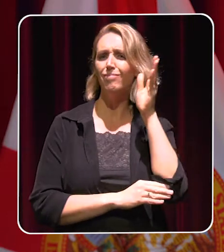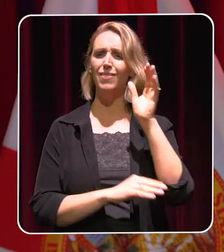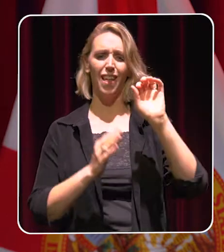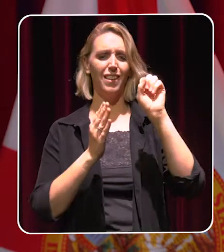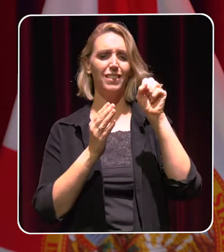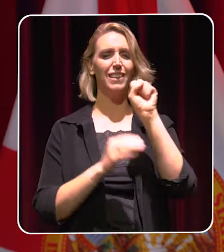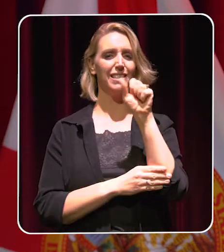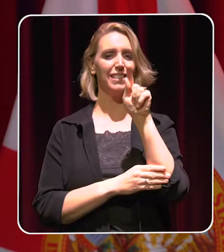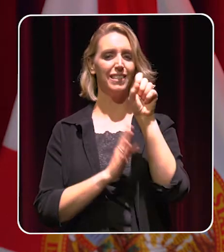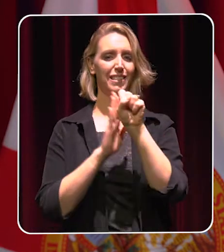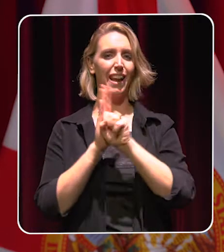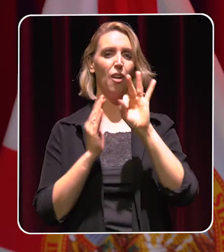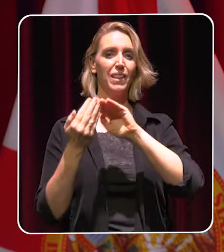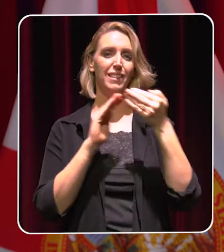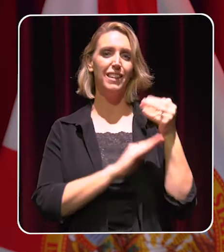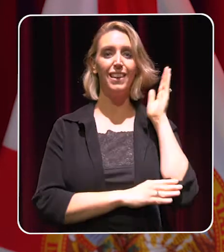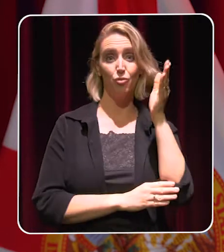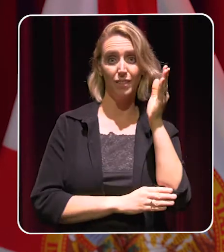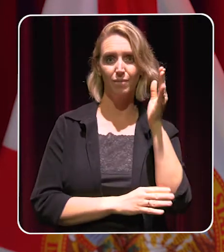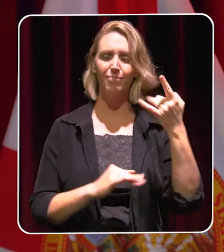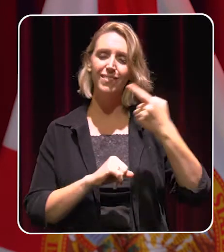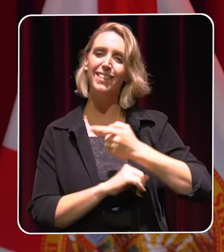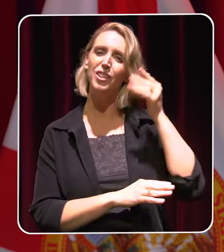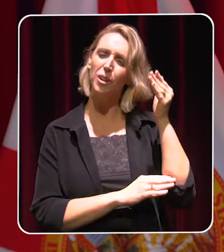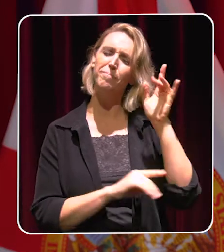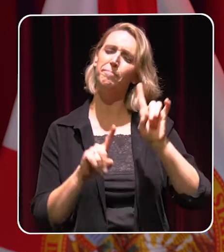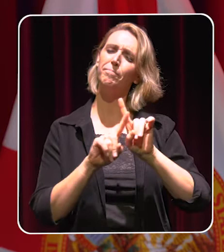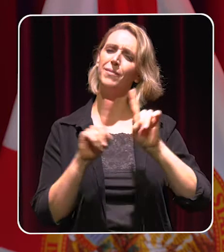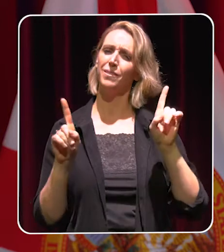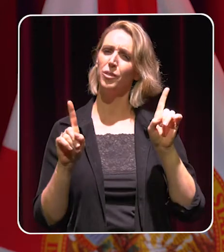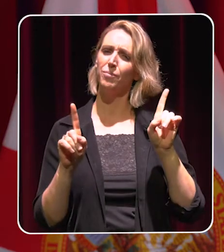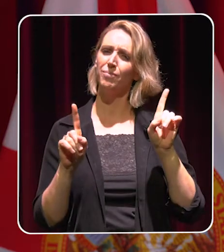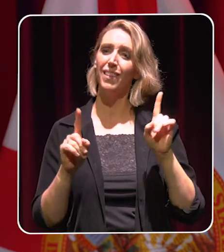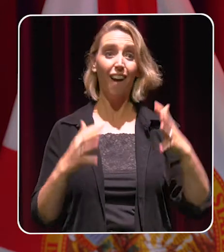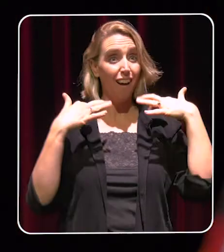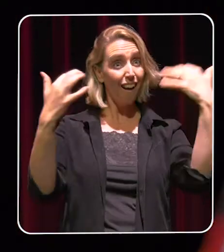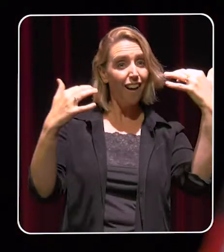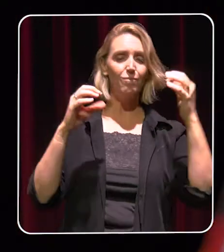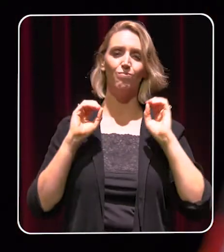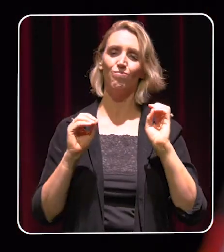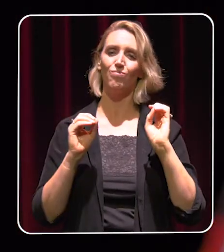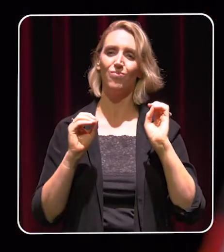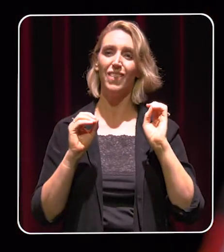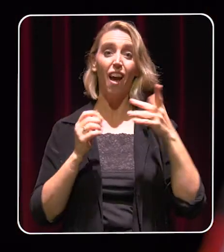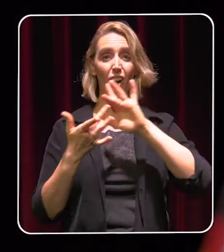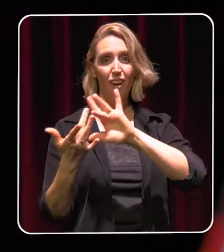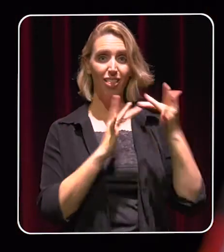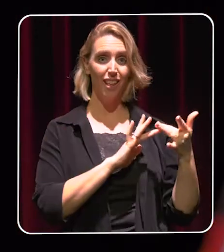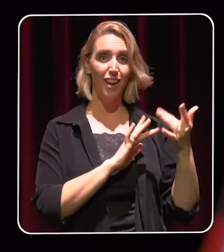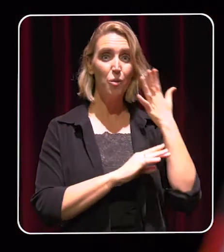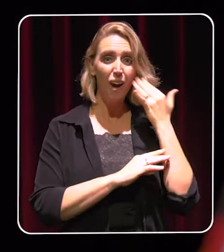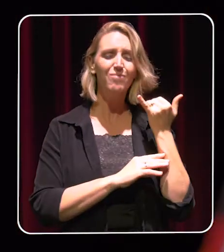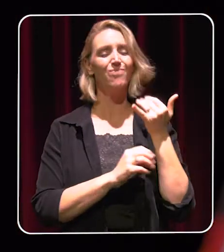of the City addresses. Today's address, of course, is a little different. There's no audience today, and we're virtual, as